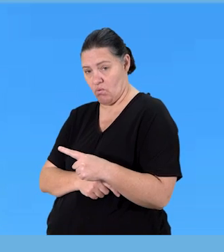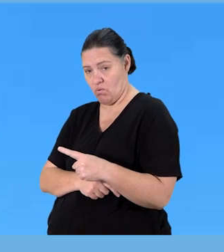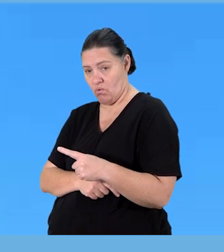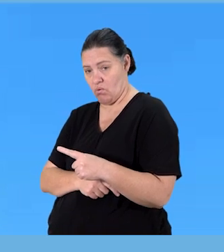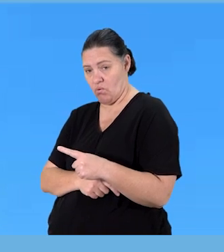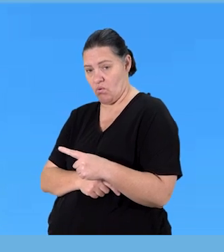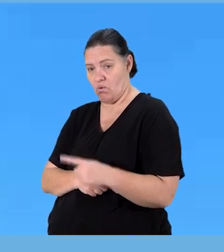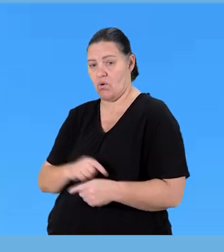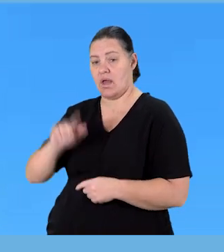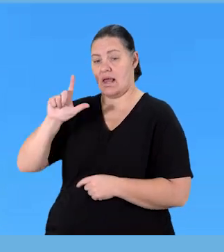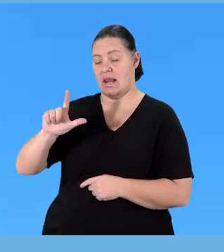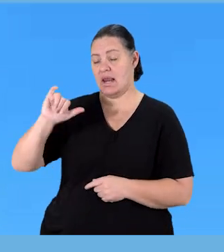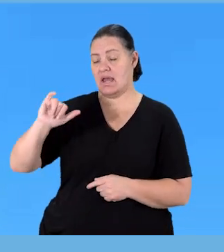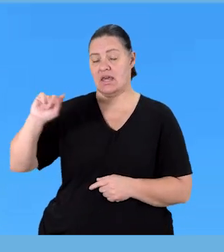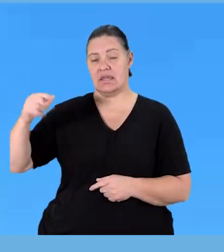reacts to form